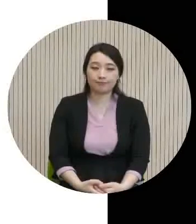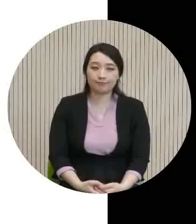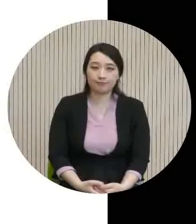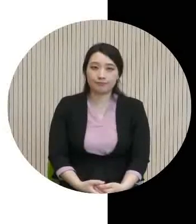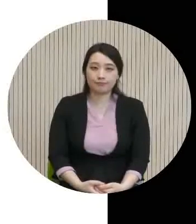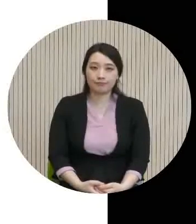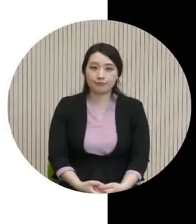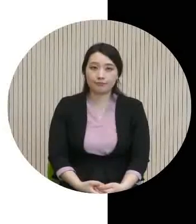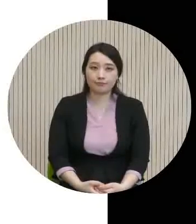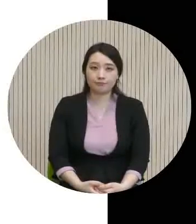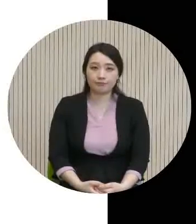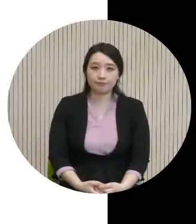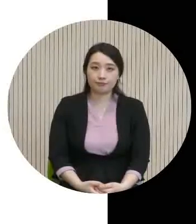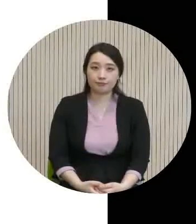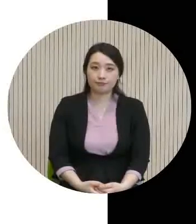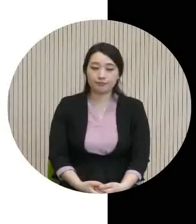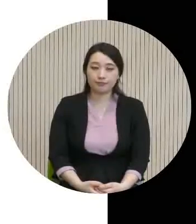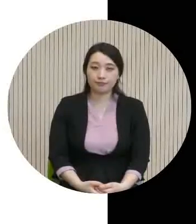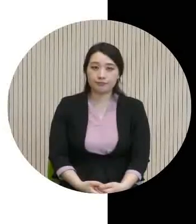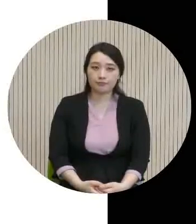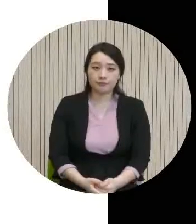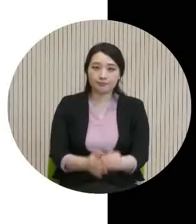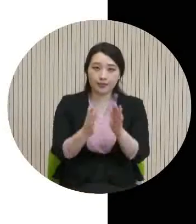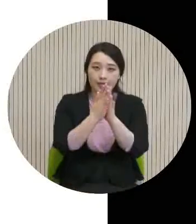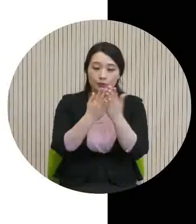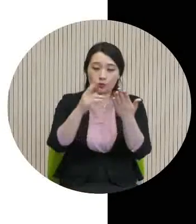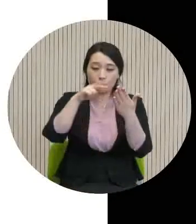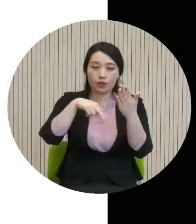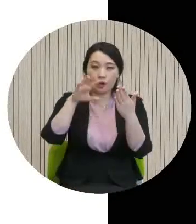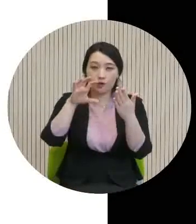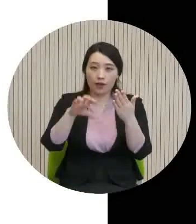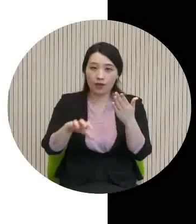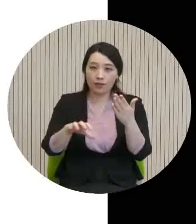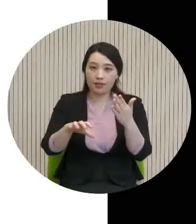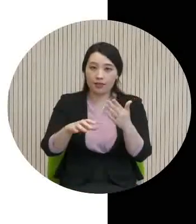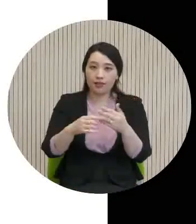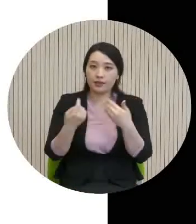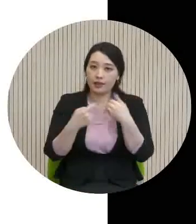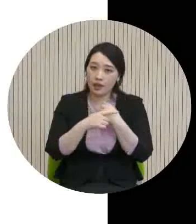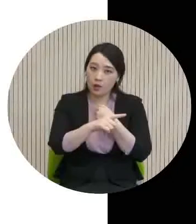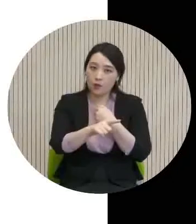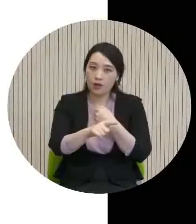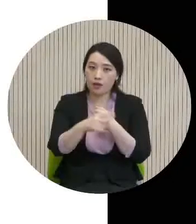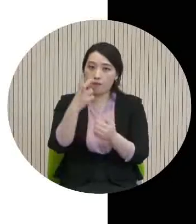This set of library exceptions are part of that